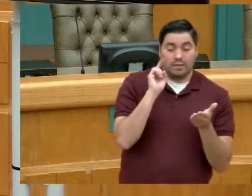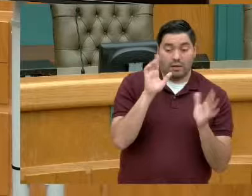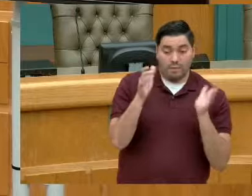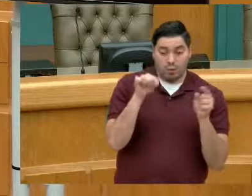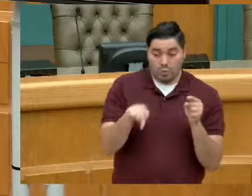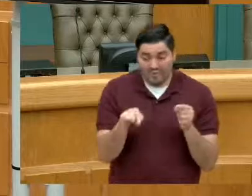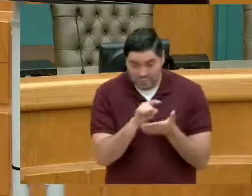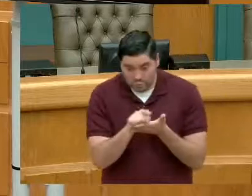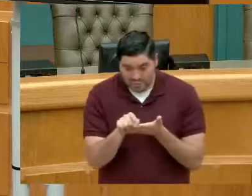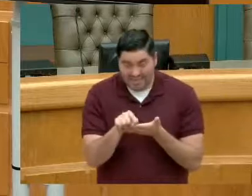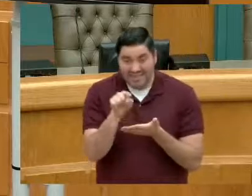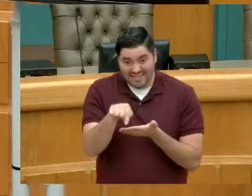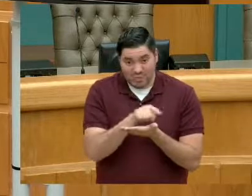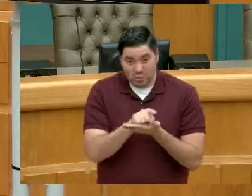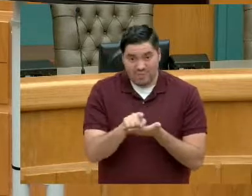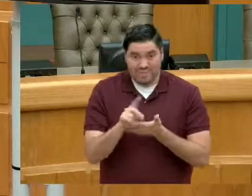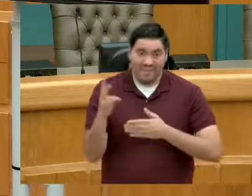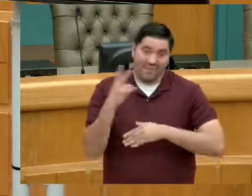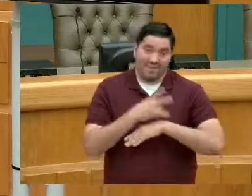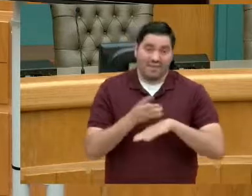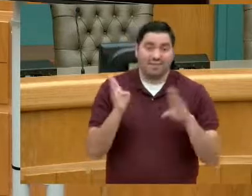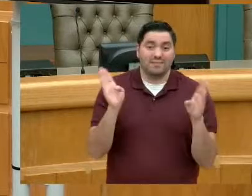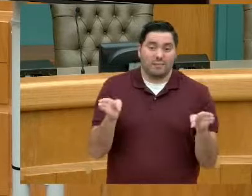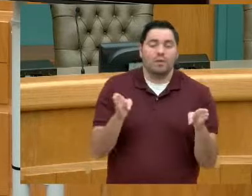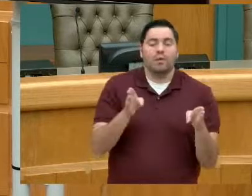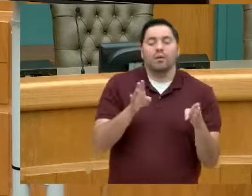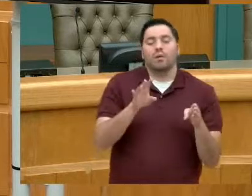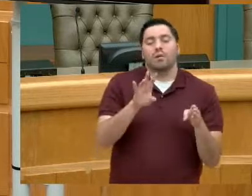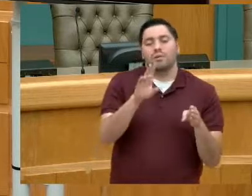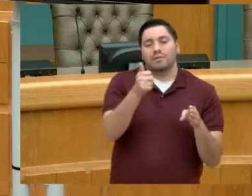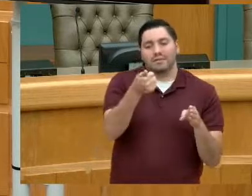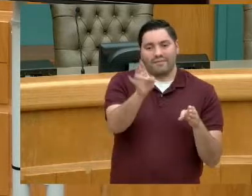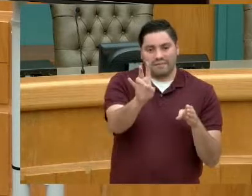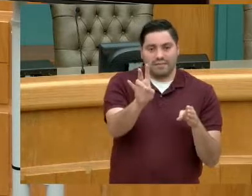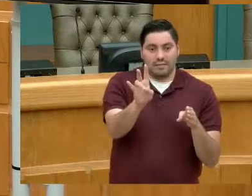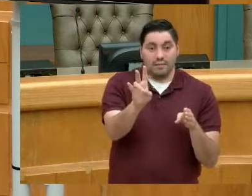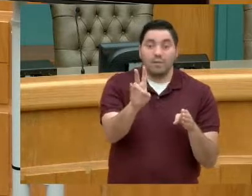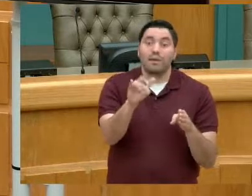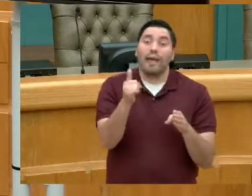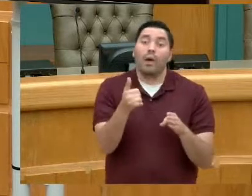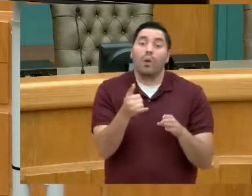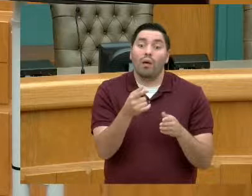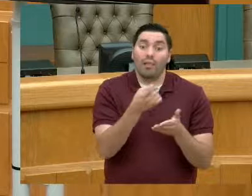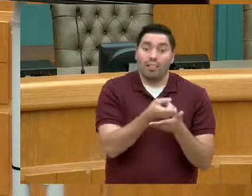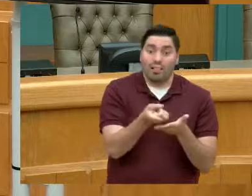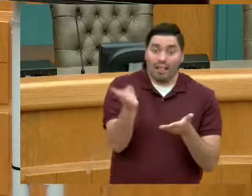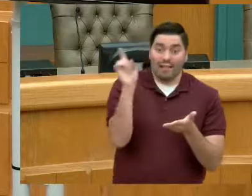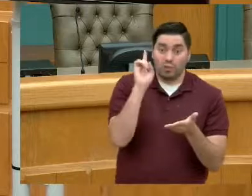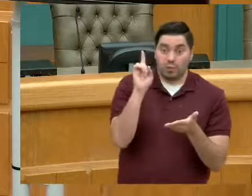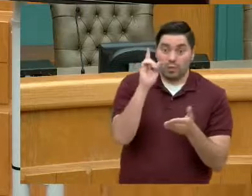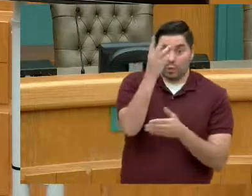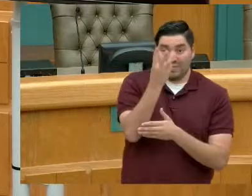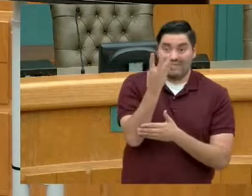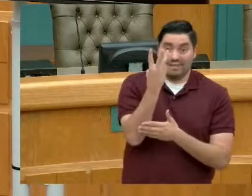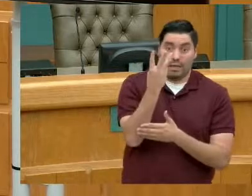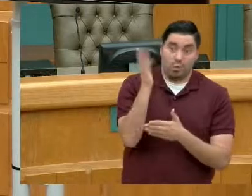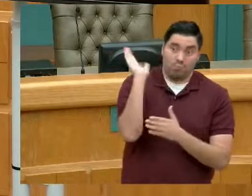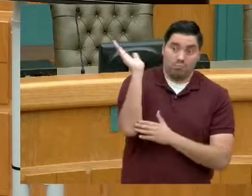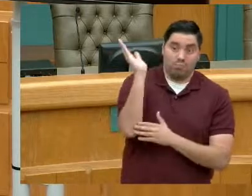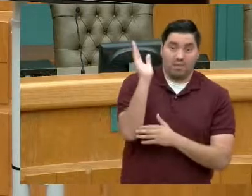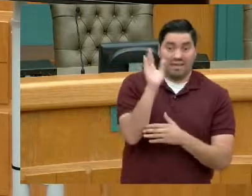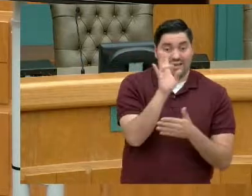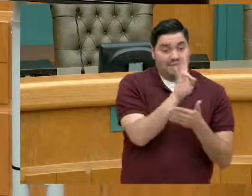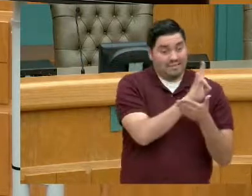cases for the past 7 days. What I want to show you is last week's 7-day chart. And a